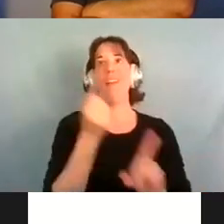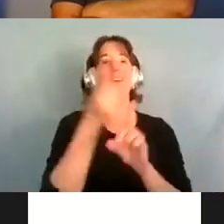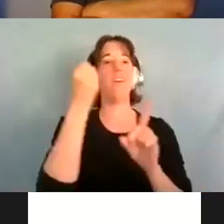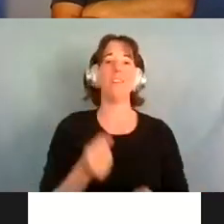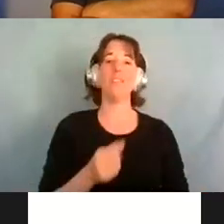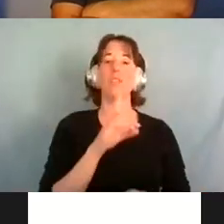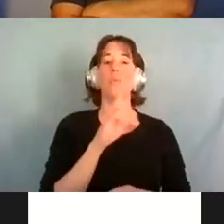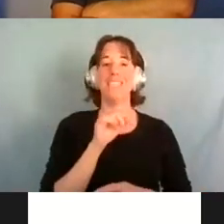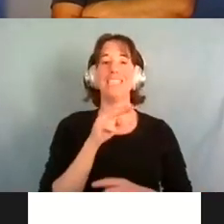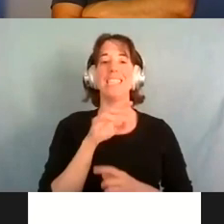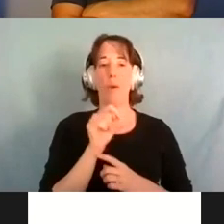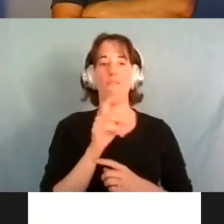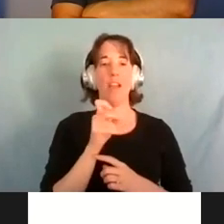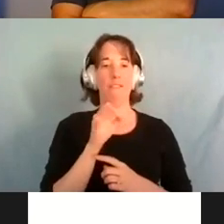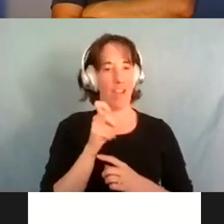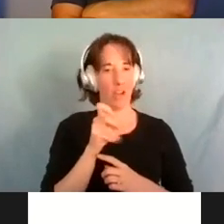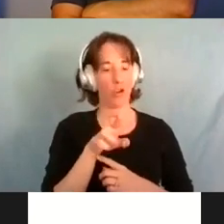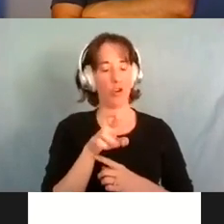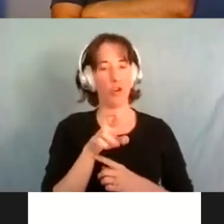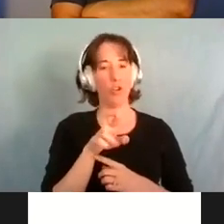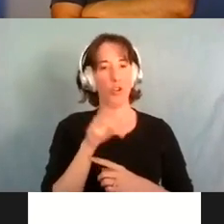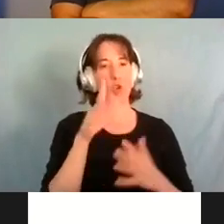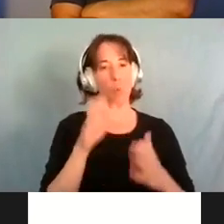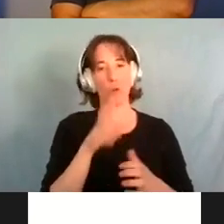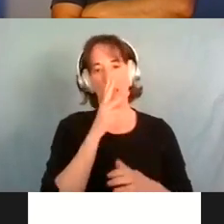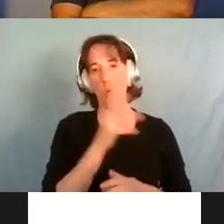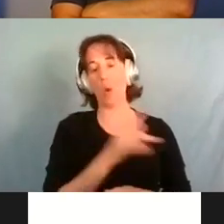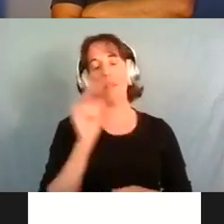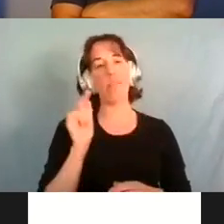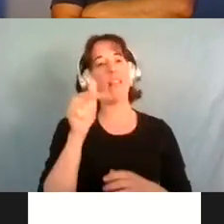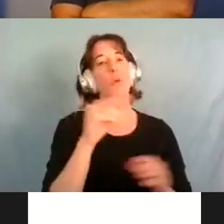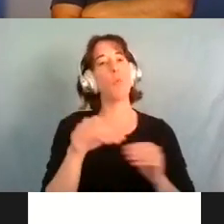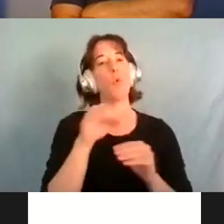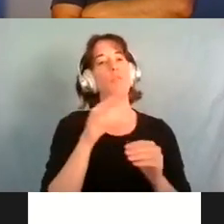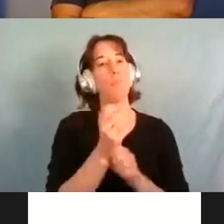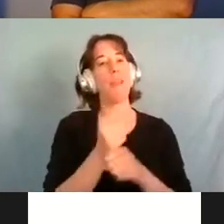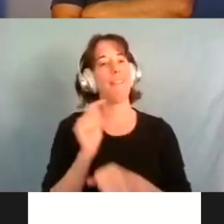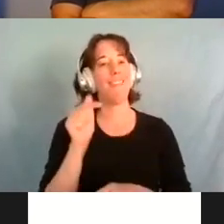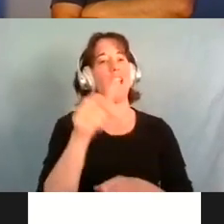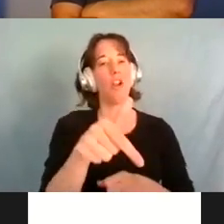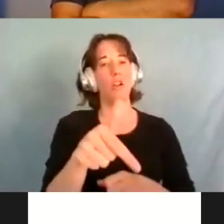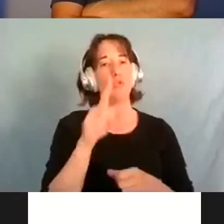want to discount the much later moves you make to really emphasize the impact of the